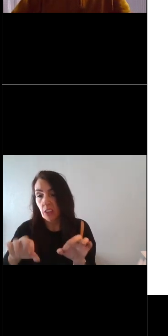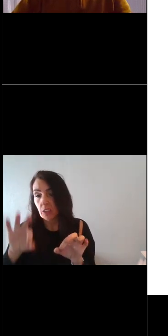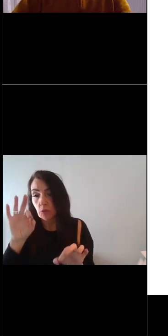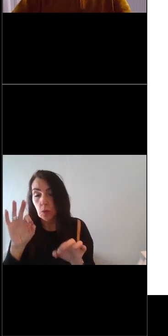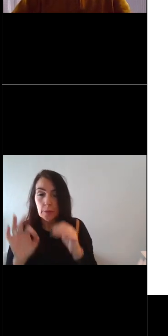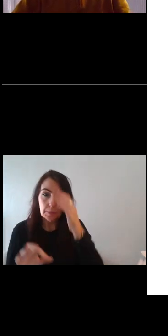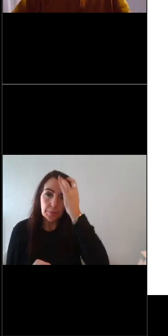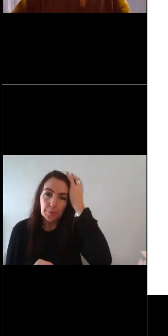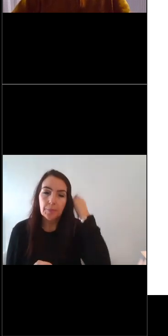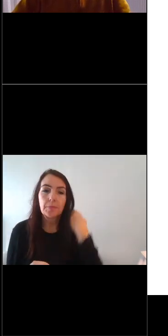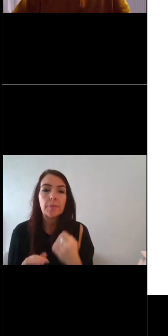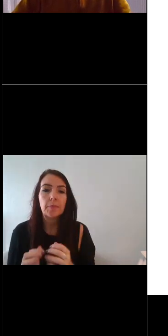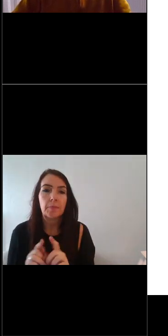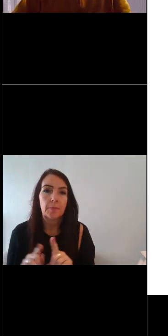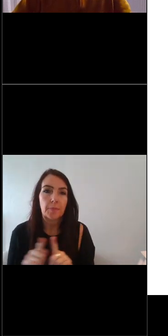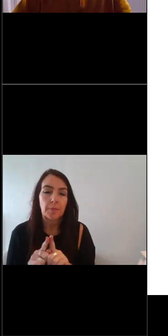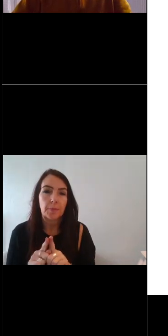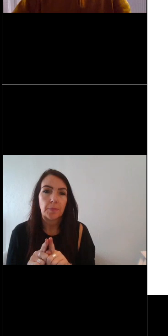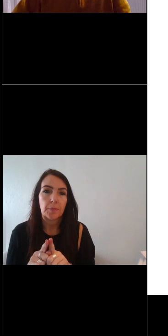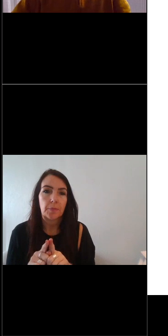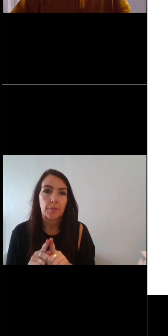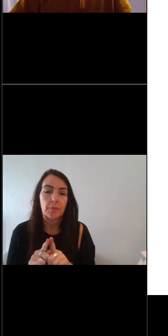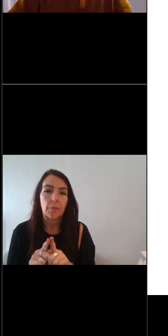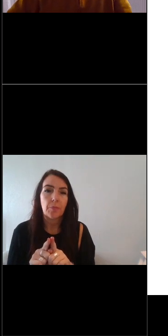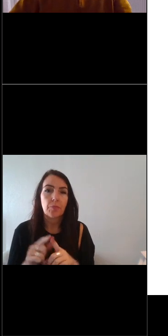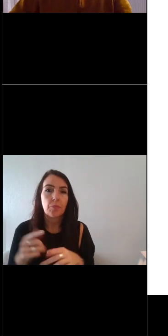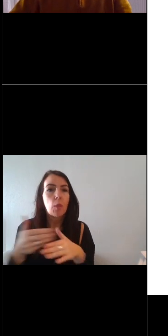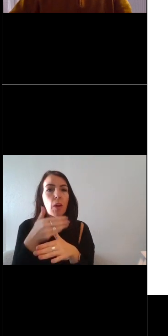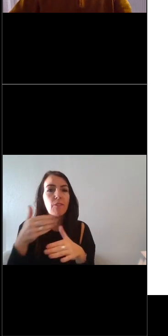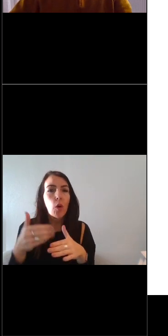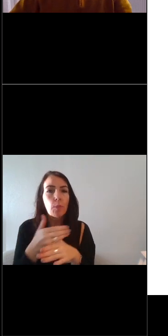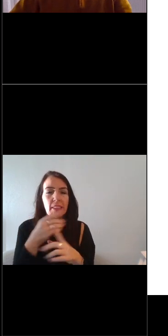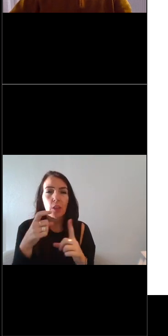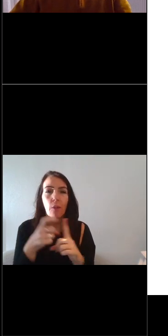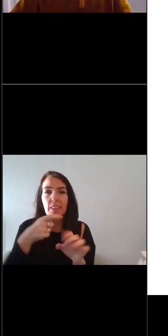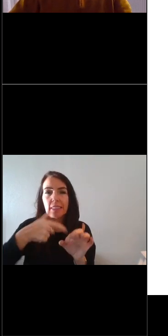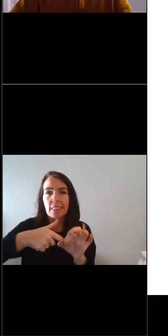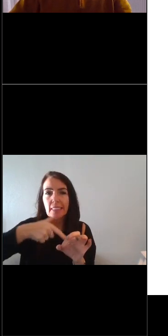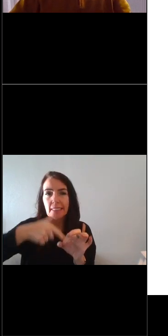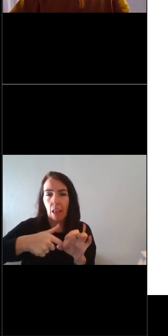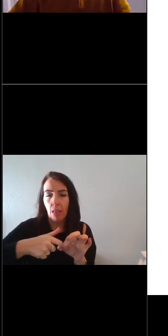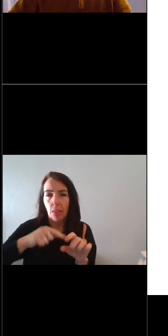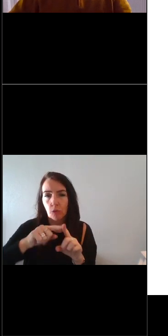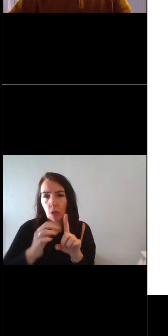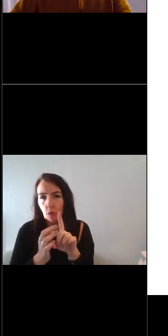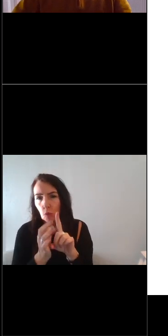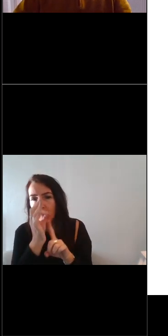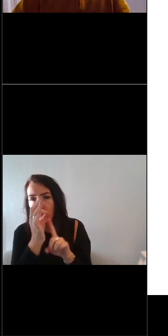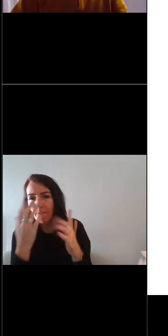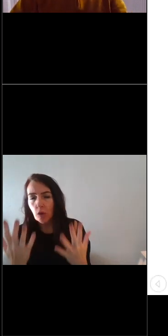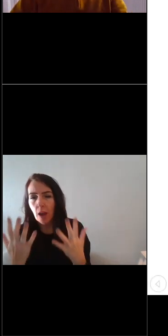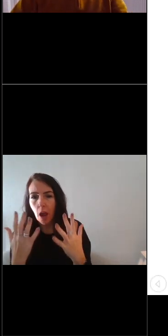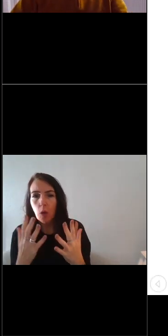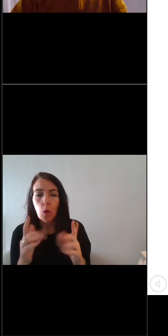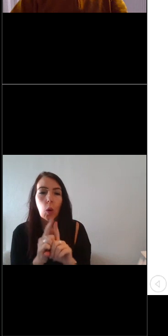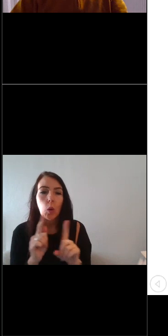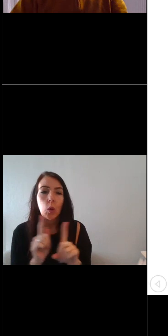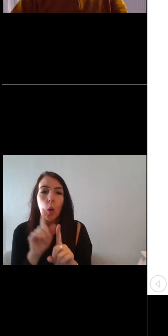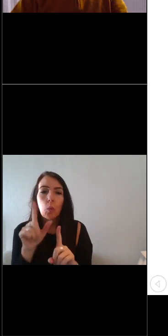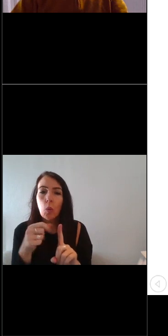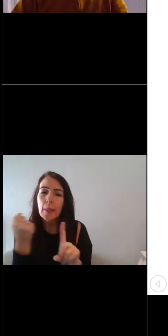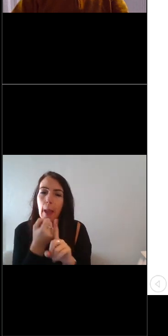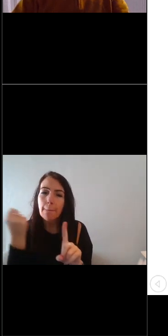also important to understand the performance of your diesel vehicles for the sake of improving that for now, and also what the impact of that may